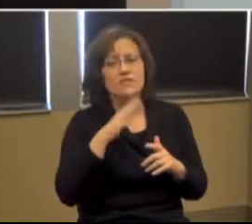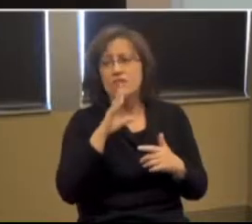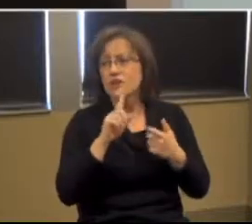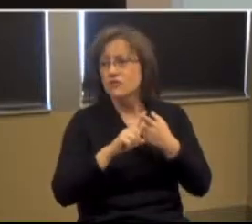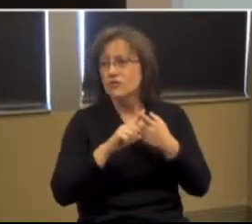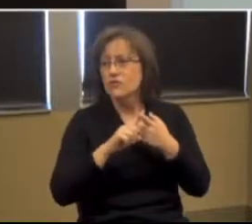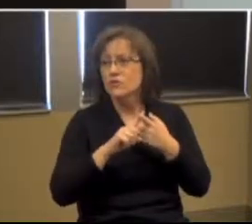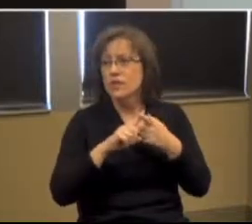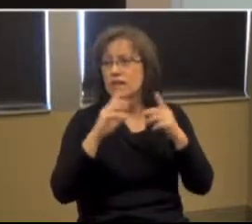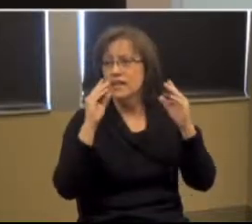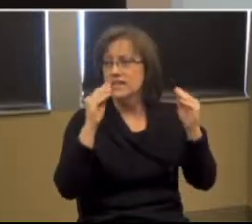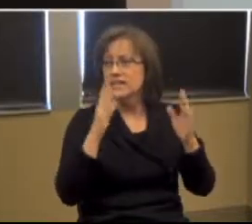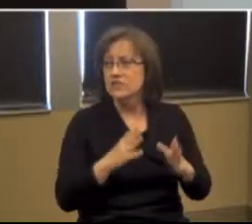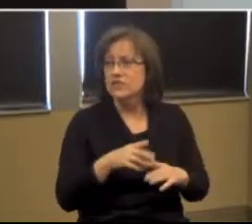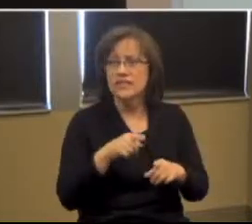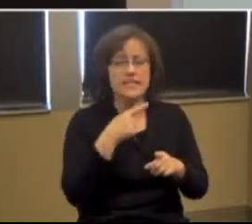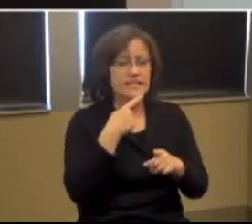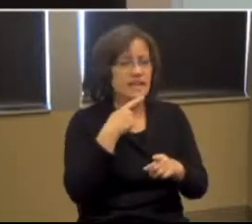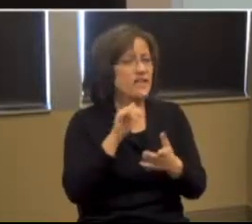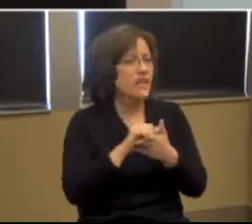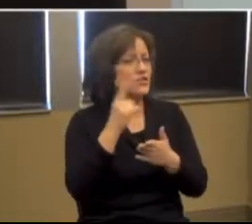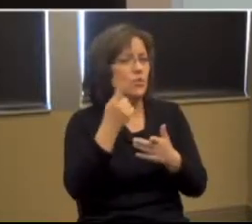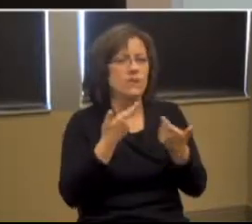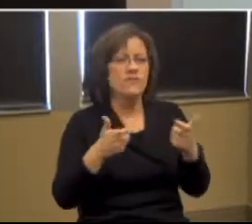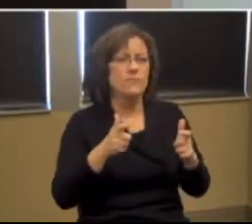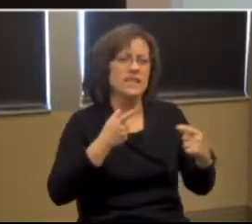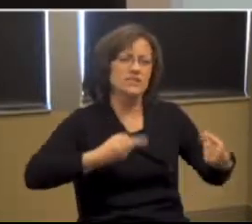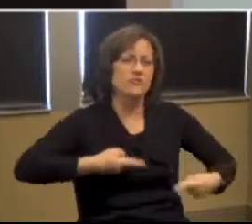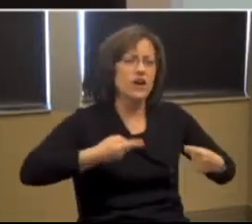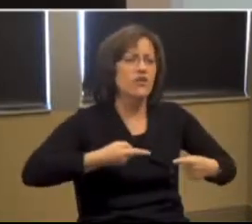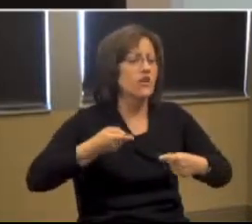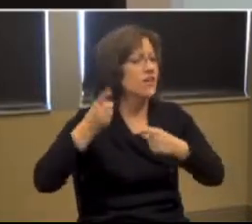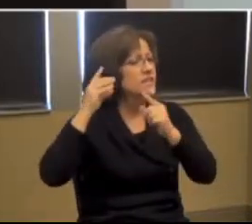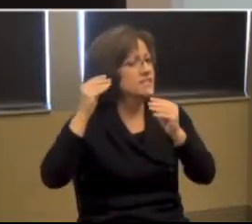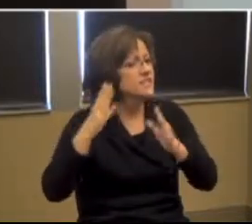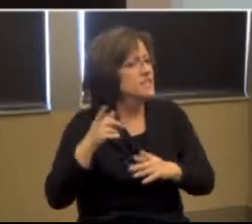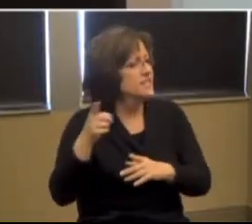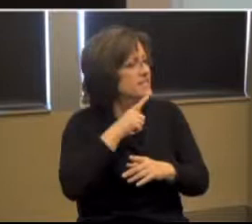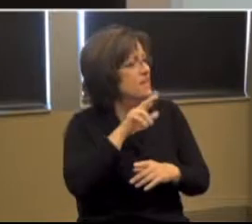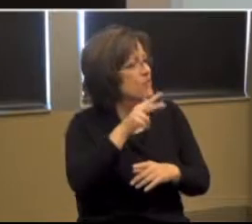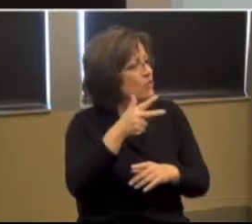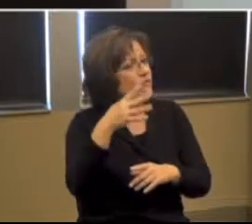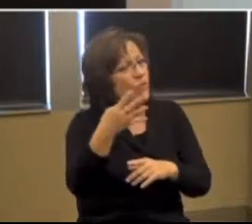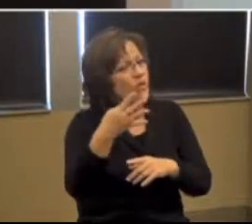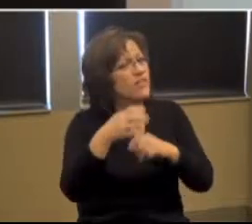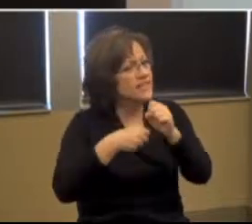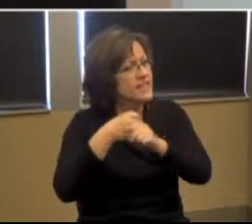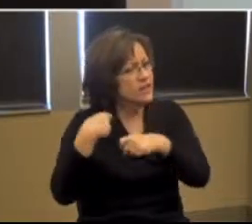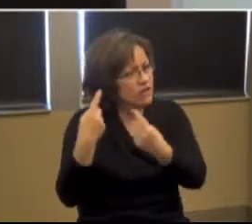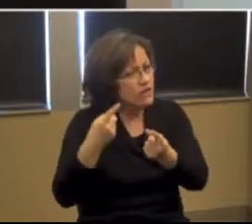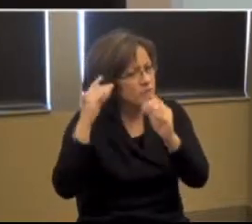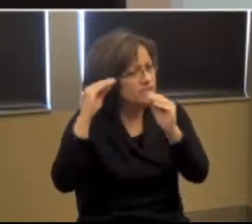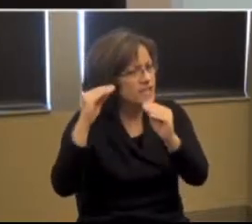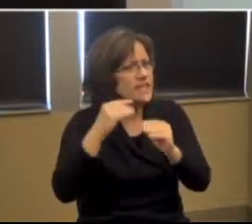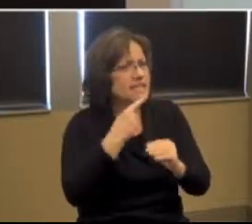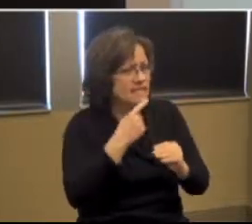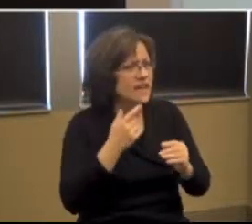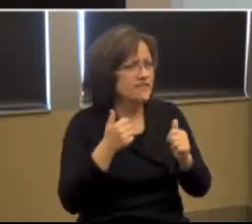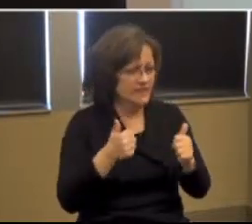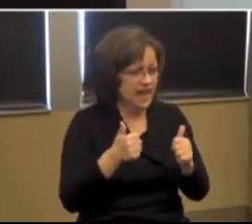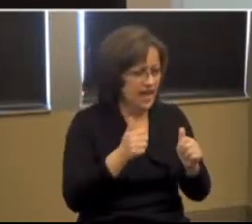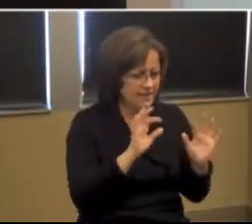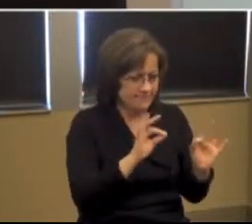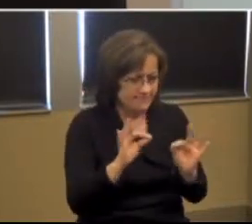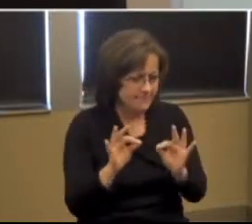of the big areas that he was struggling with. Is he was in his 3rd or 4th year of teaching, and he felt like he got all the kid stuff